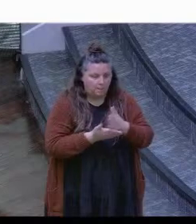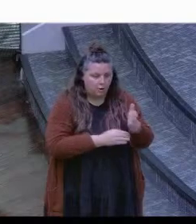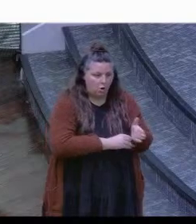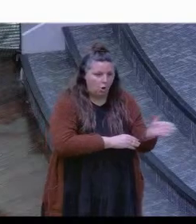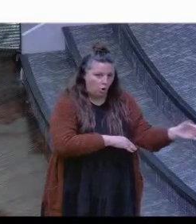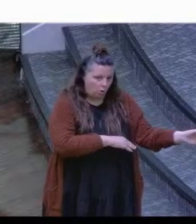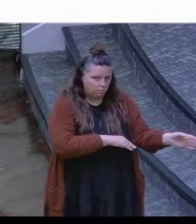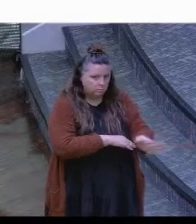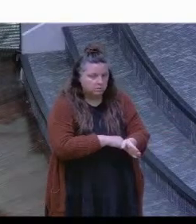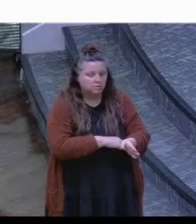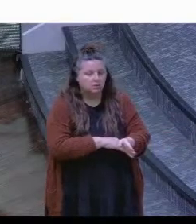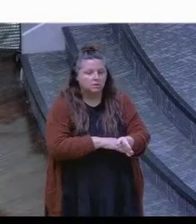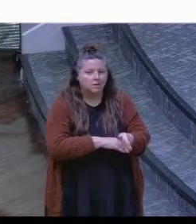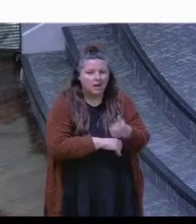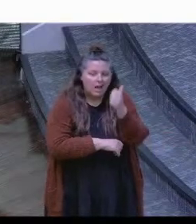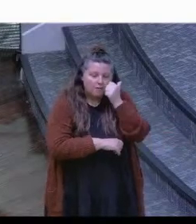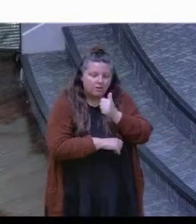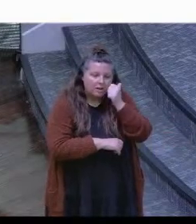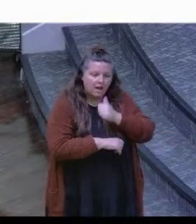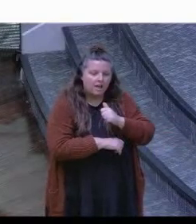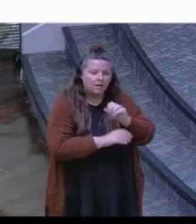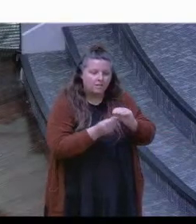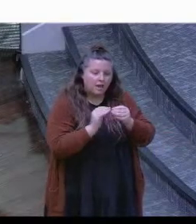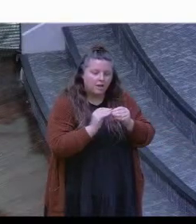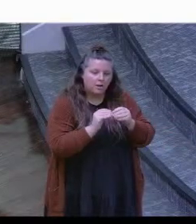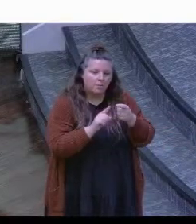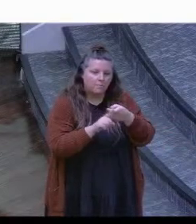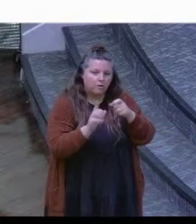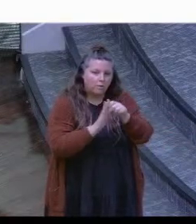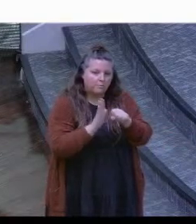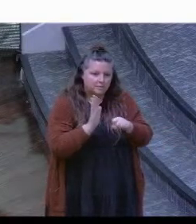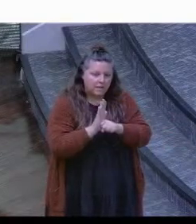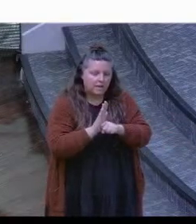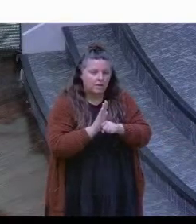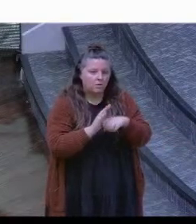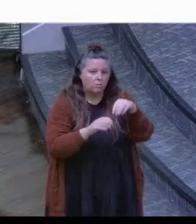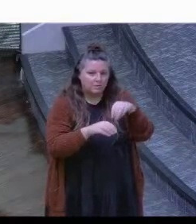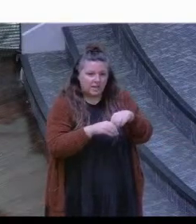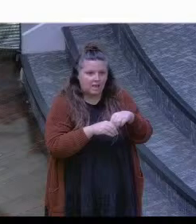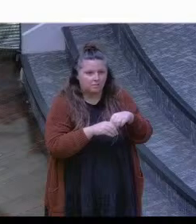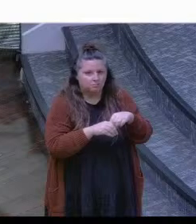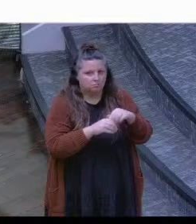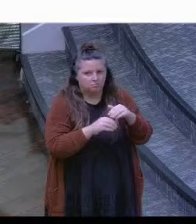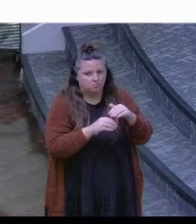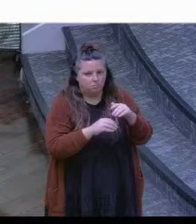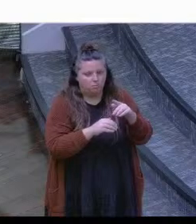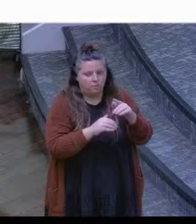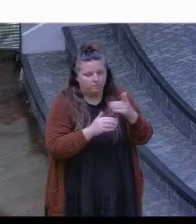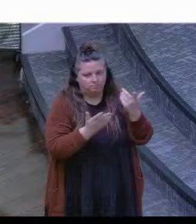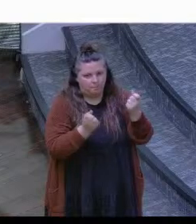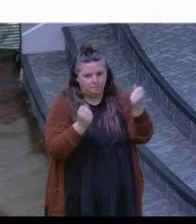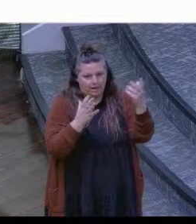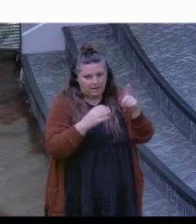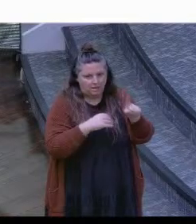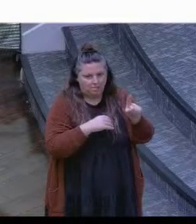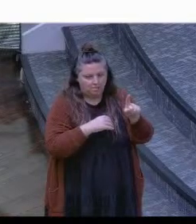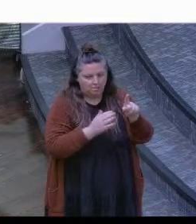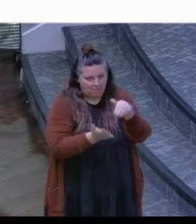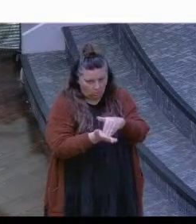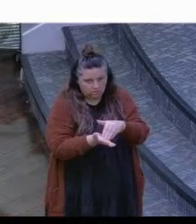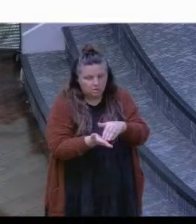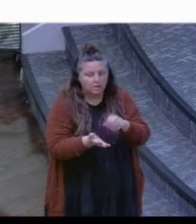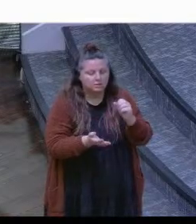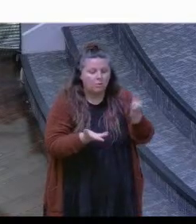in October, and that number statewide just in one day was in the thousands. So one of the things we're doing to combat that here in Clark